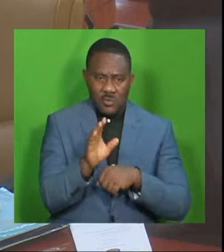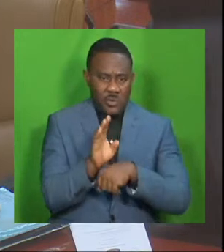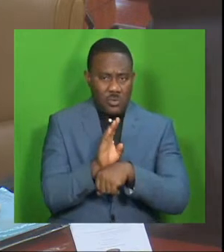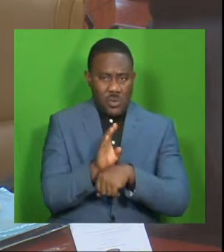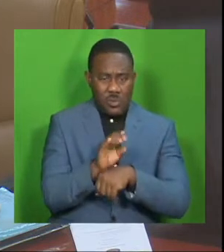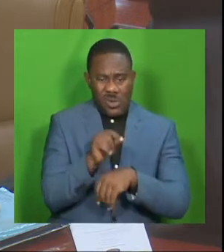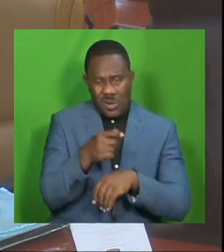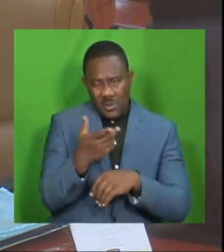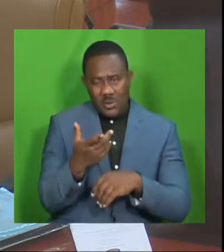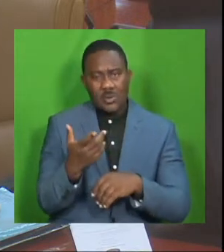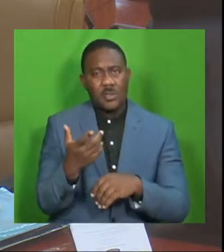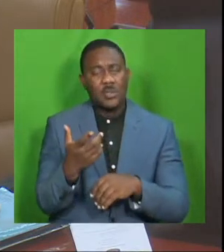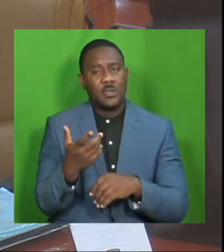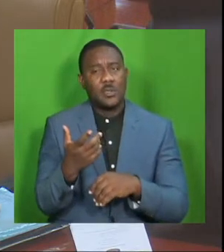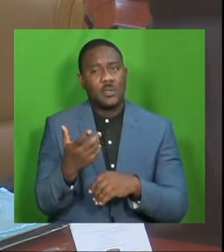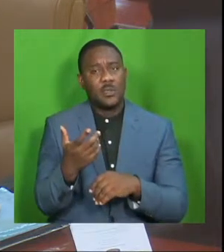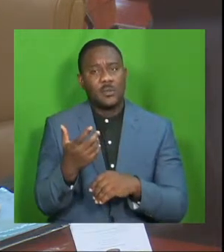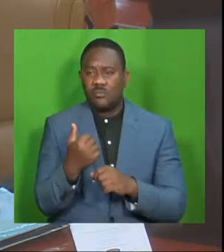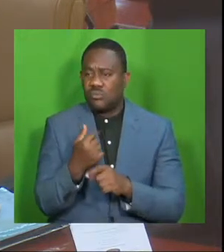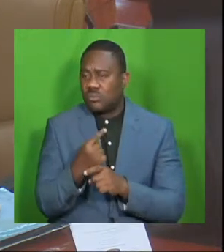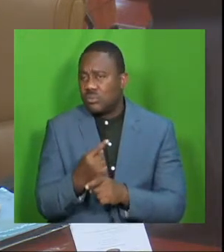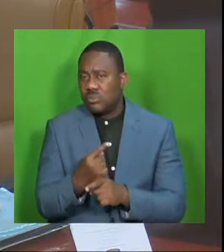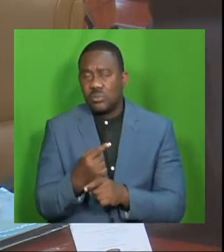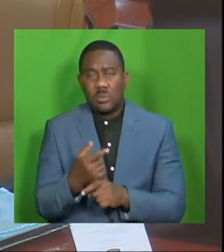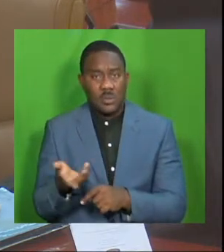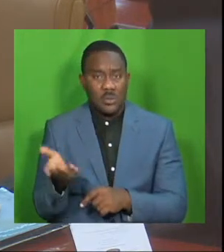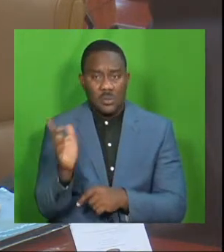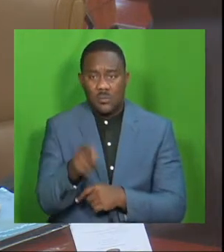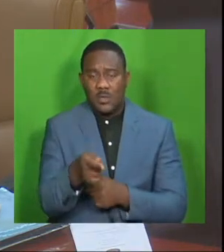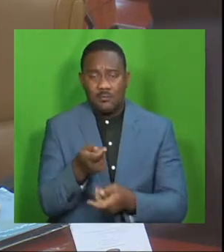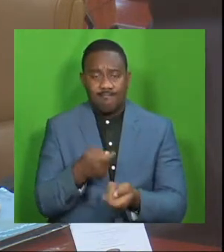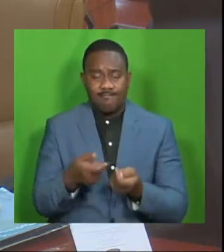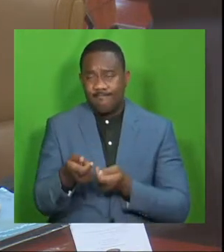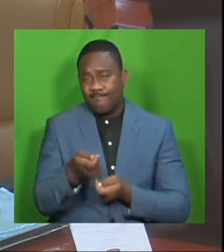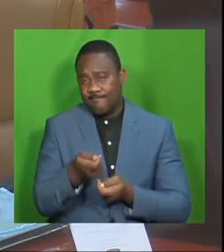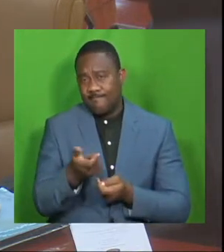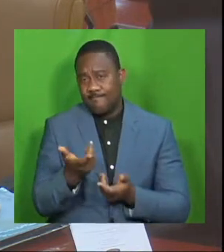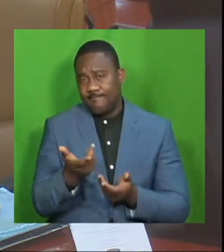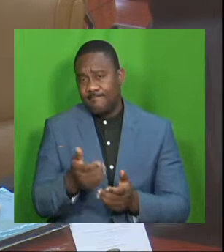fishermen using these forms of fishing.